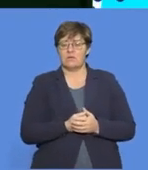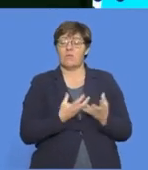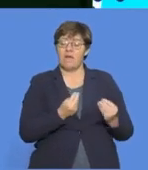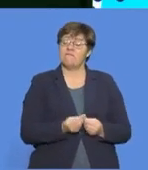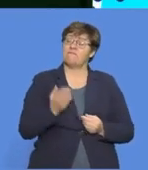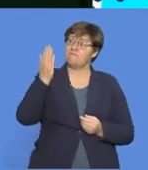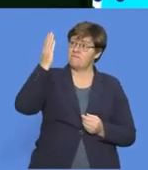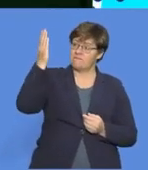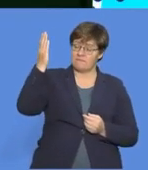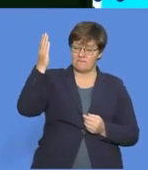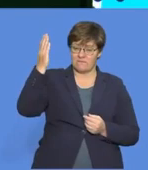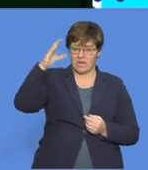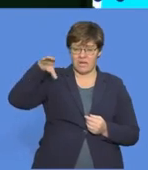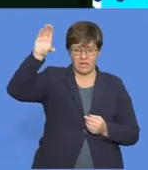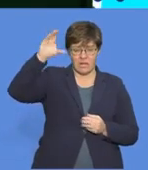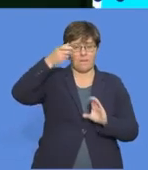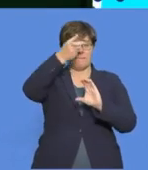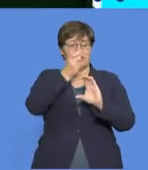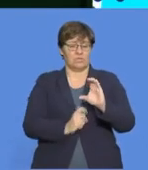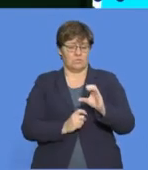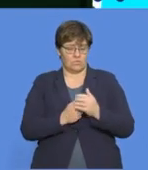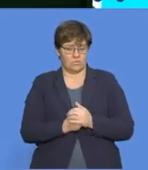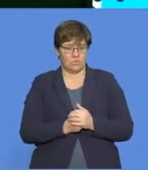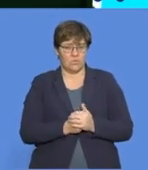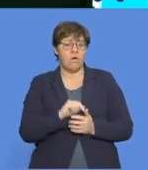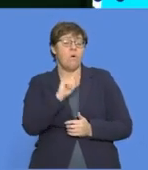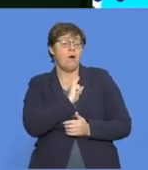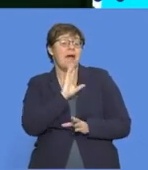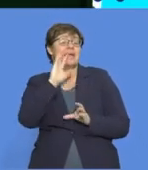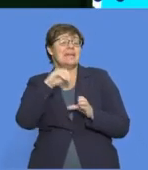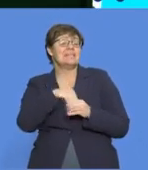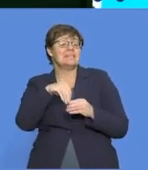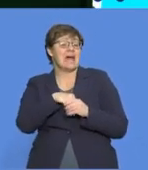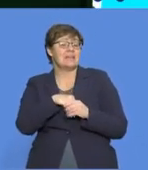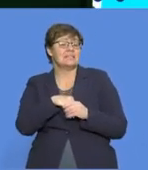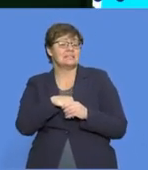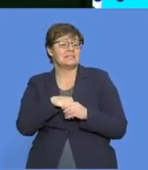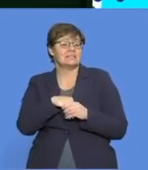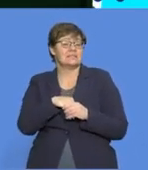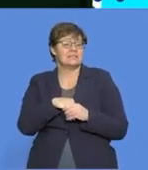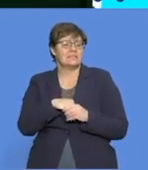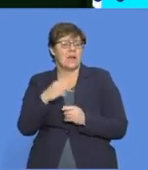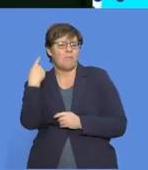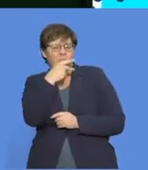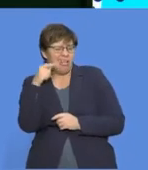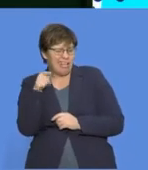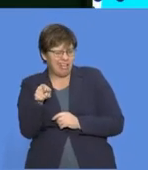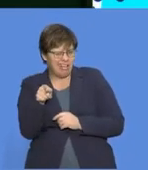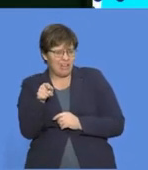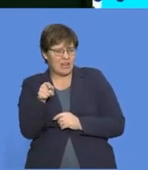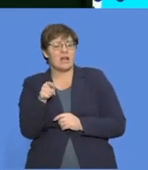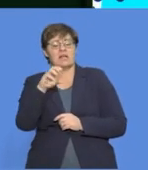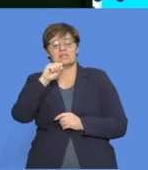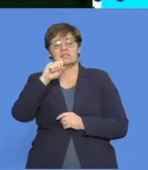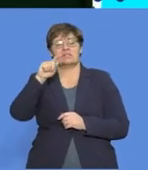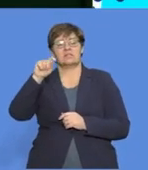your potato. Because inside those cells, those little purpley things, those are the starch grains, and you should know that when you